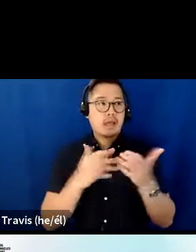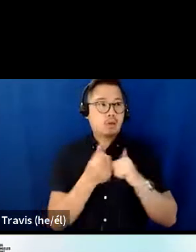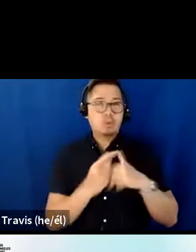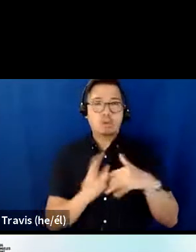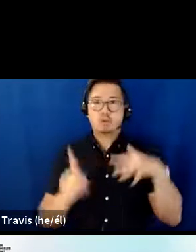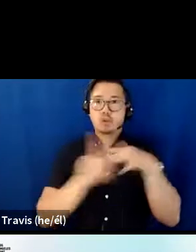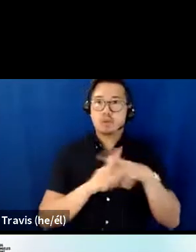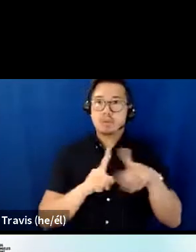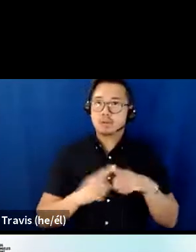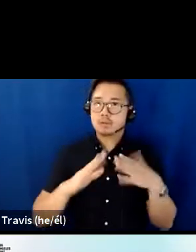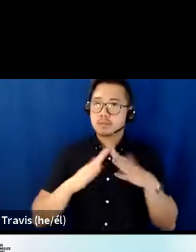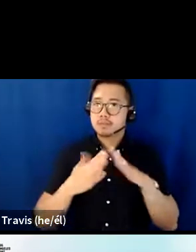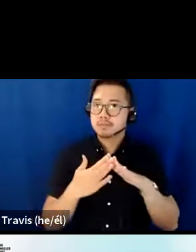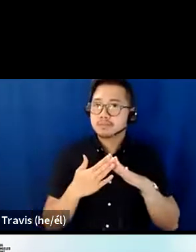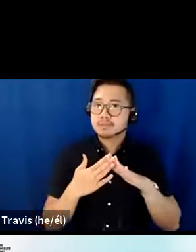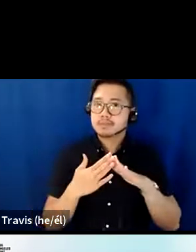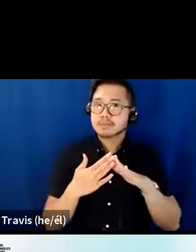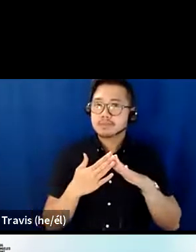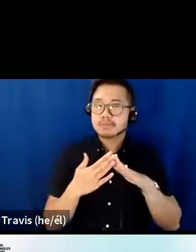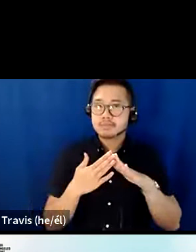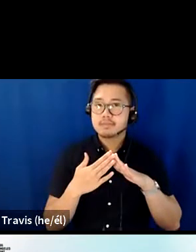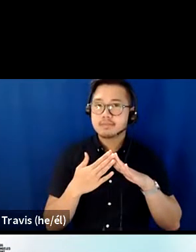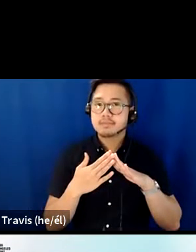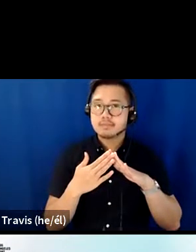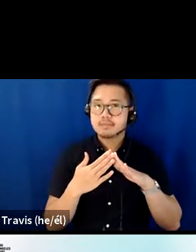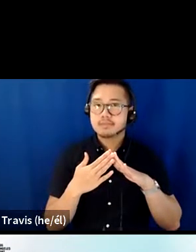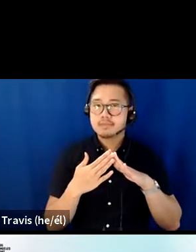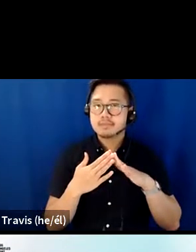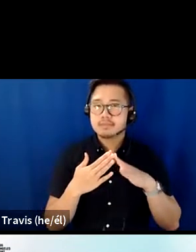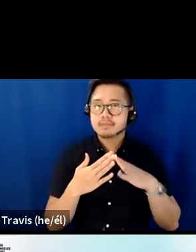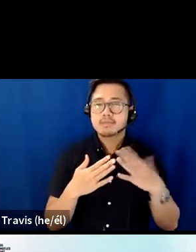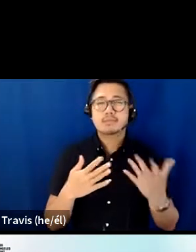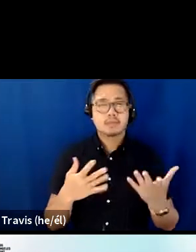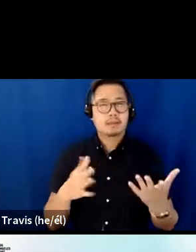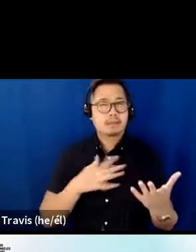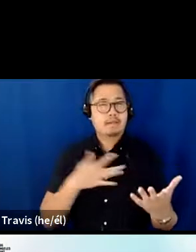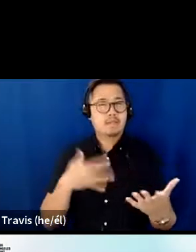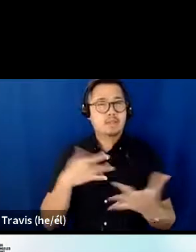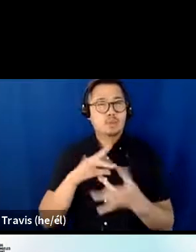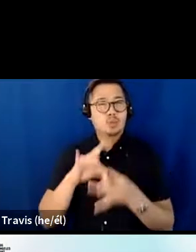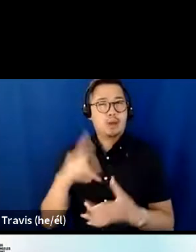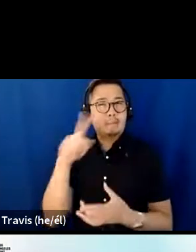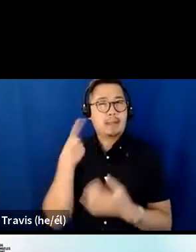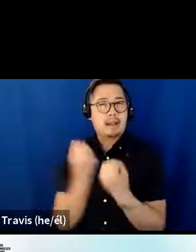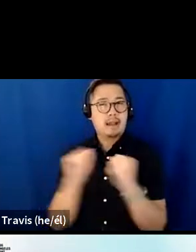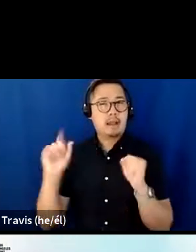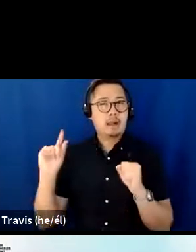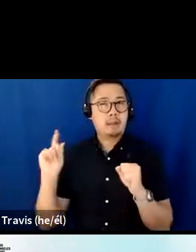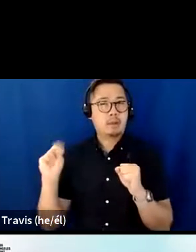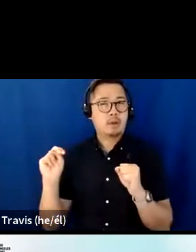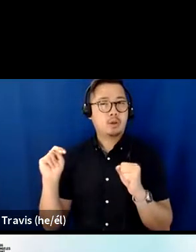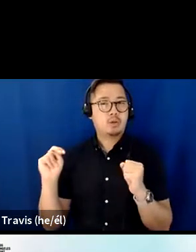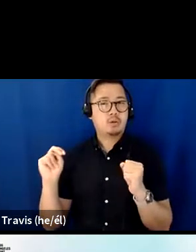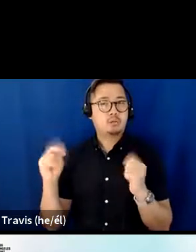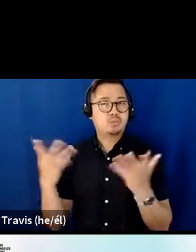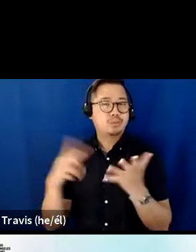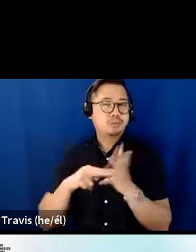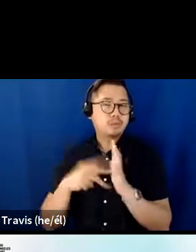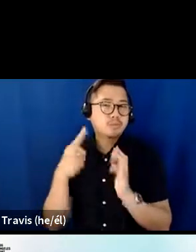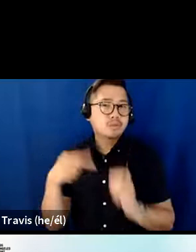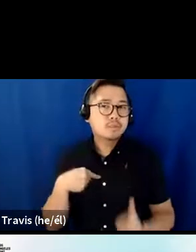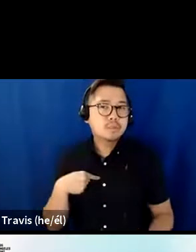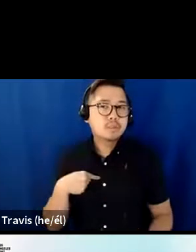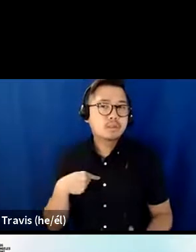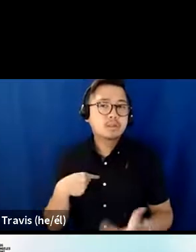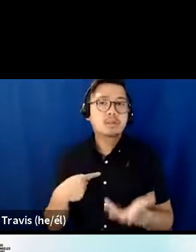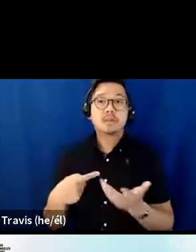communally? So that's a little bit how I feel about Black liberation, what it means to me personally, and how I'll use that in